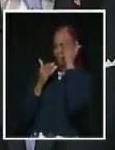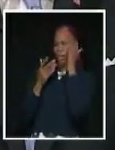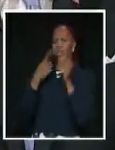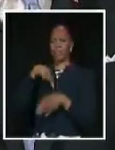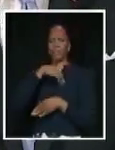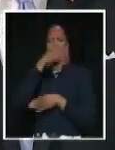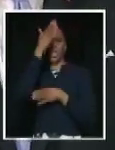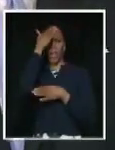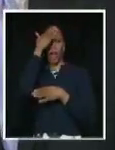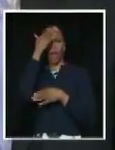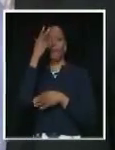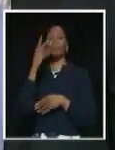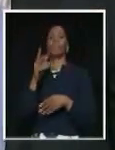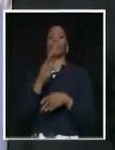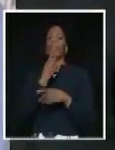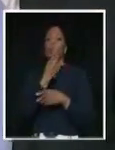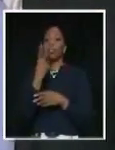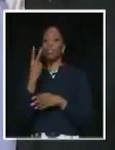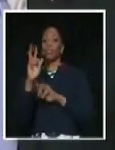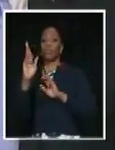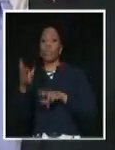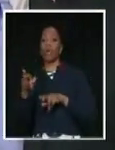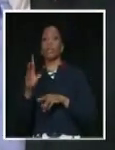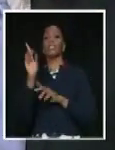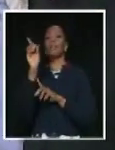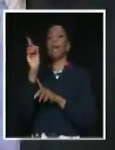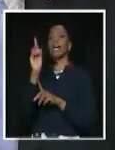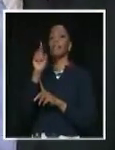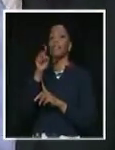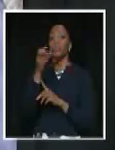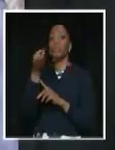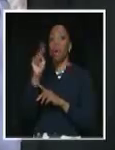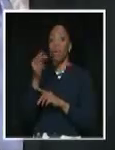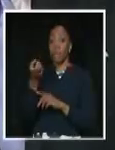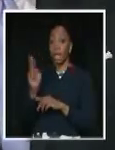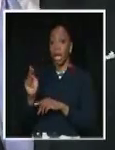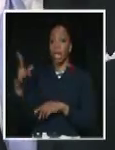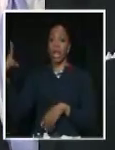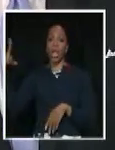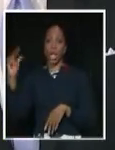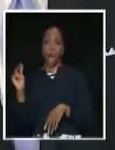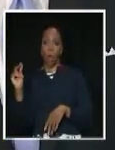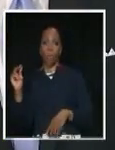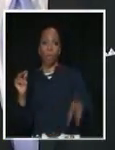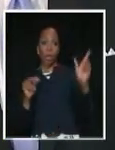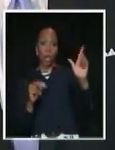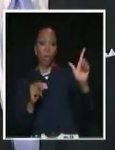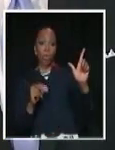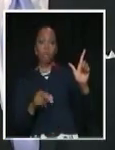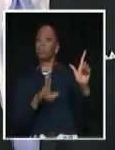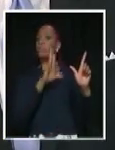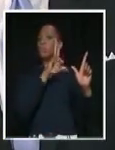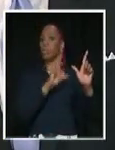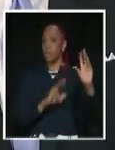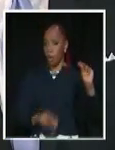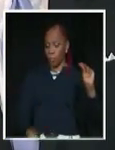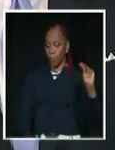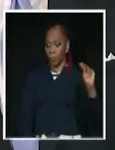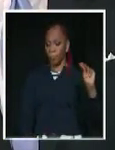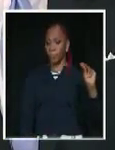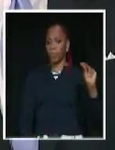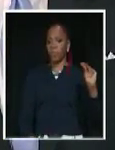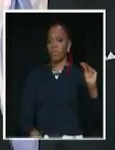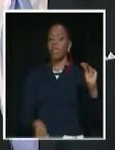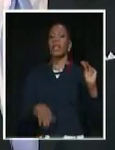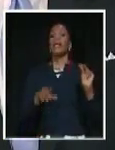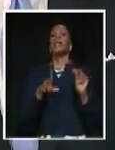viewers, 1 or 2 words as an answer. Mr. de Blasio, first for you. Do you own a gun? No. Mr. Lhota? I do not, no. Mr.